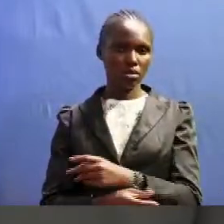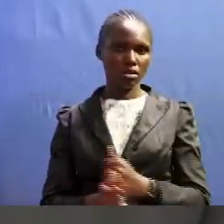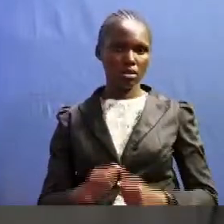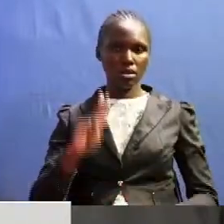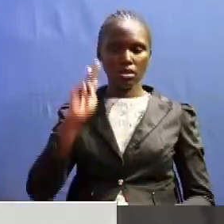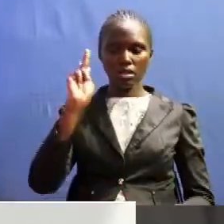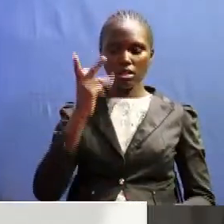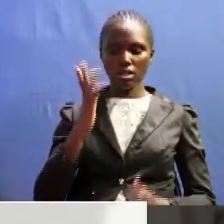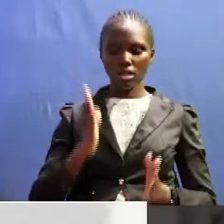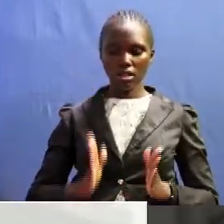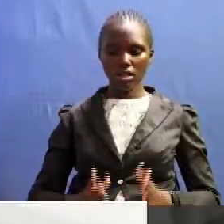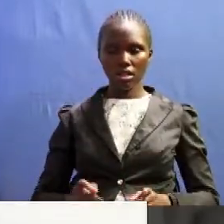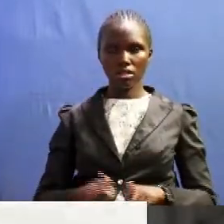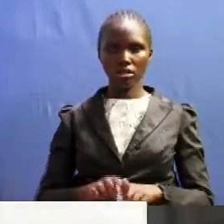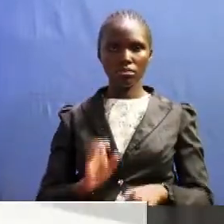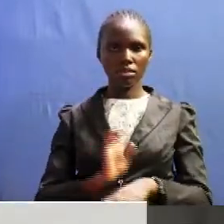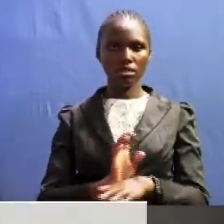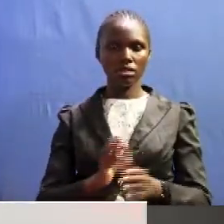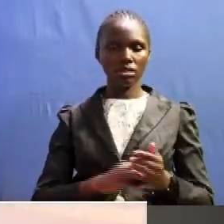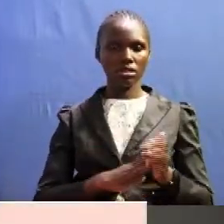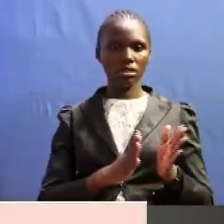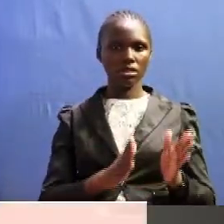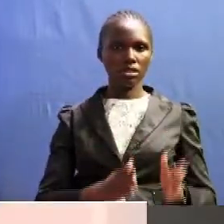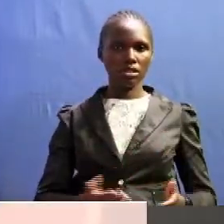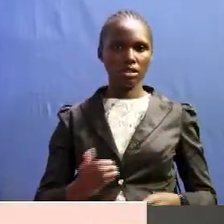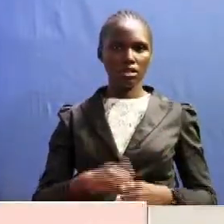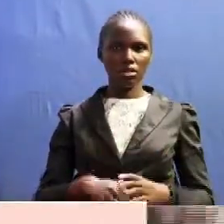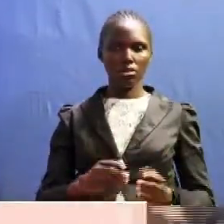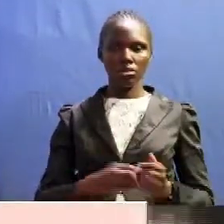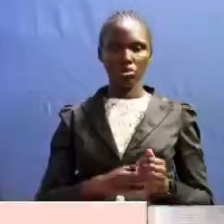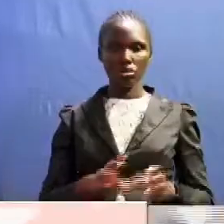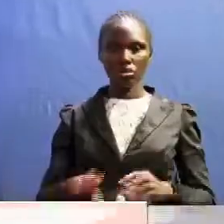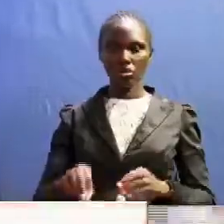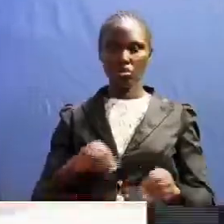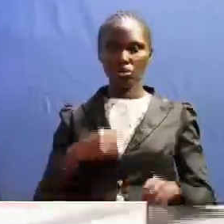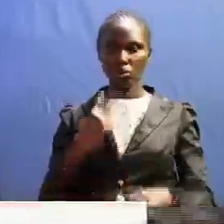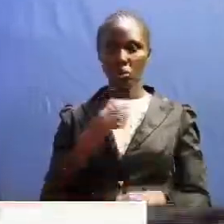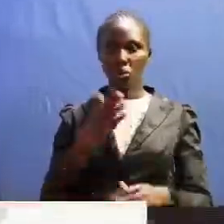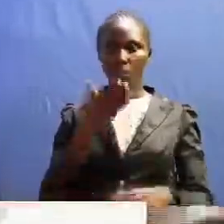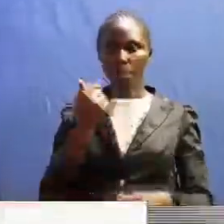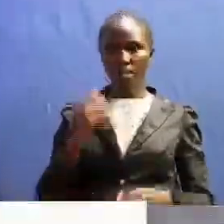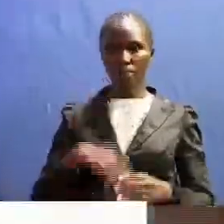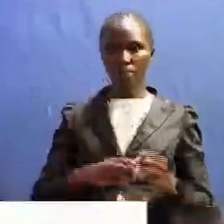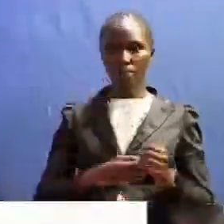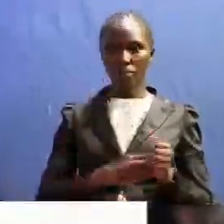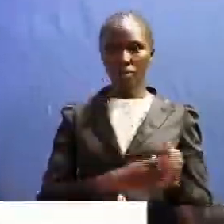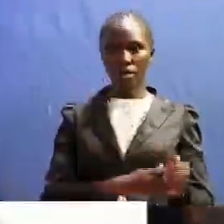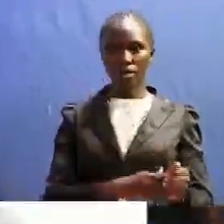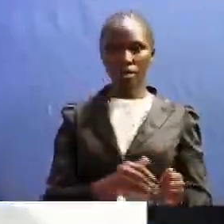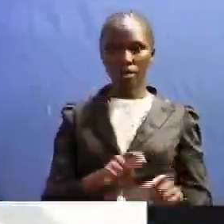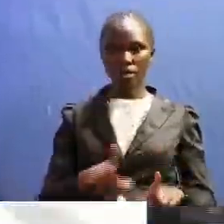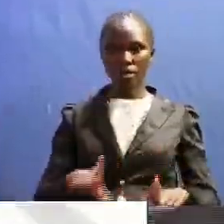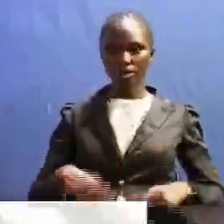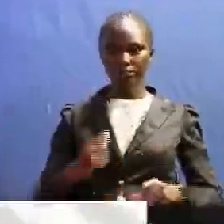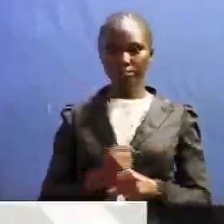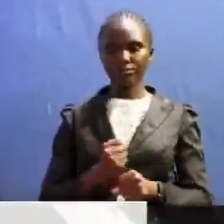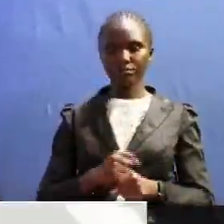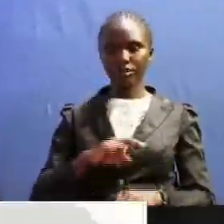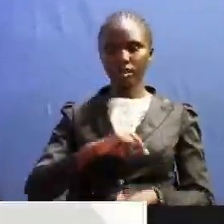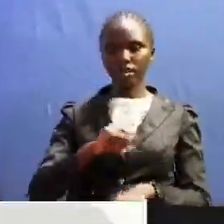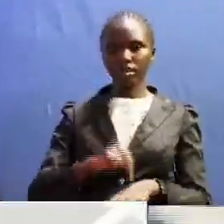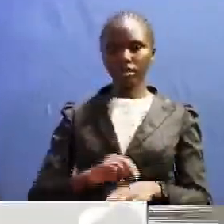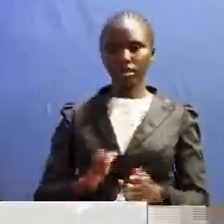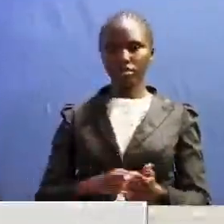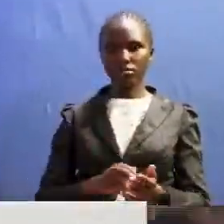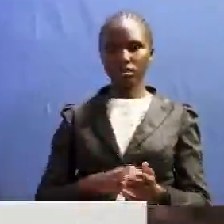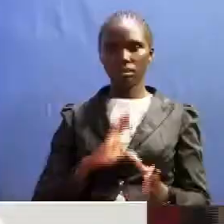Kenya's and church leaders have been urged to vet leaders carefully. Leadership scholar Professor Joseph Nzoka, speaking in Machakos,